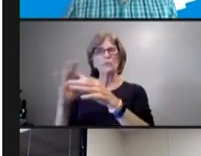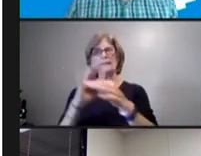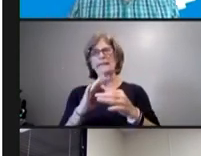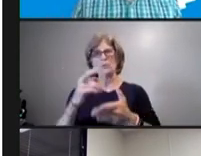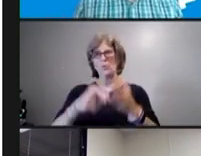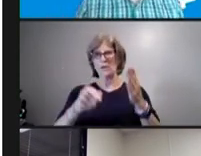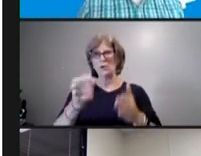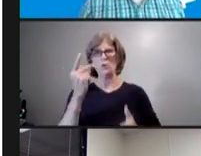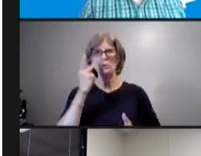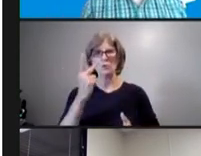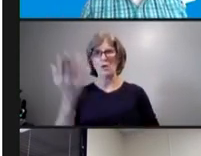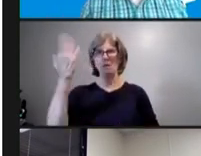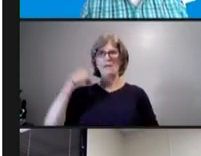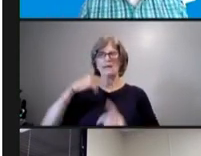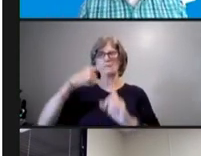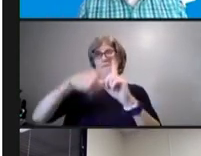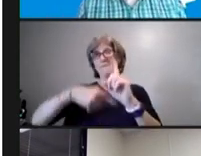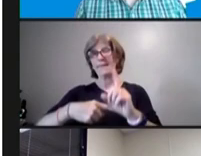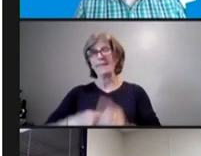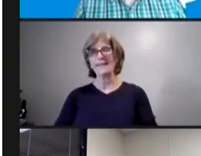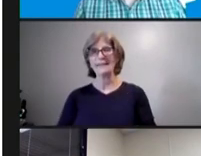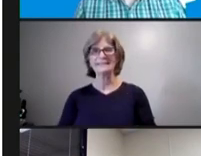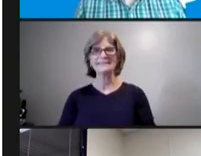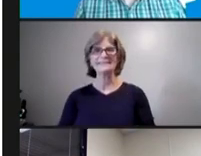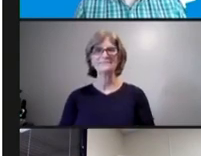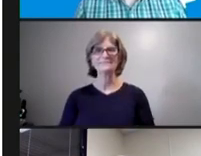from last month.